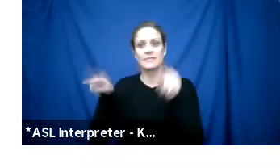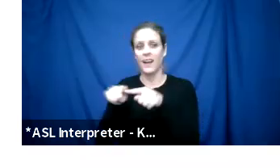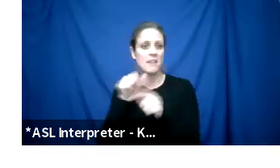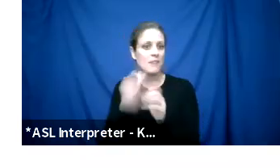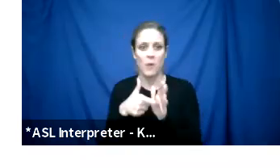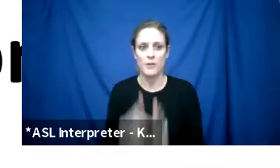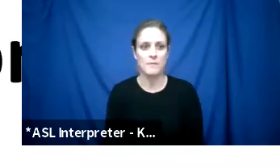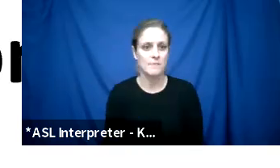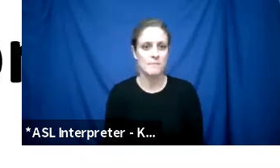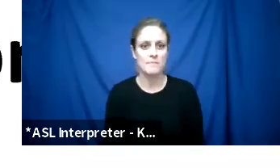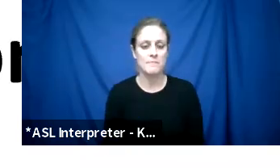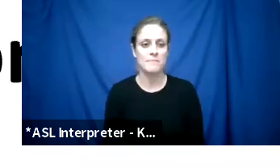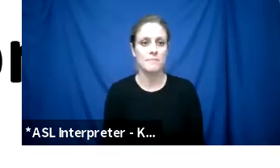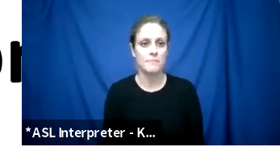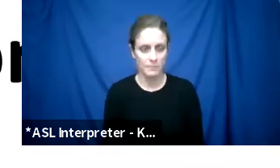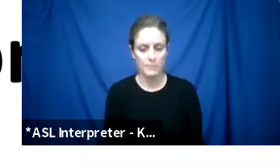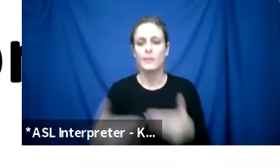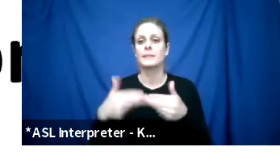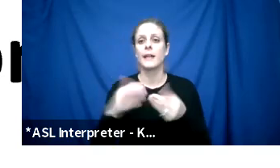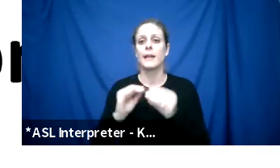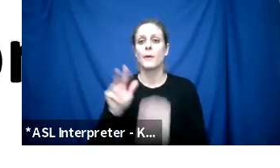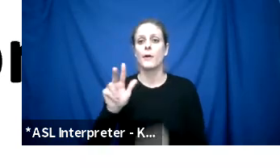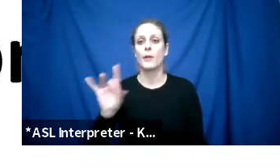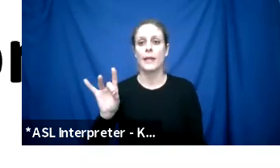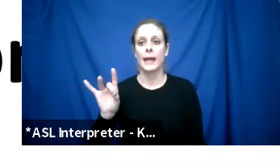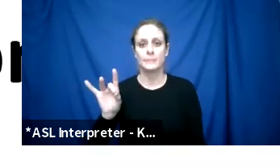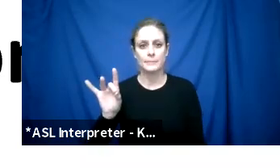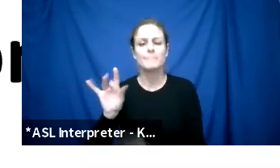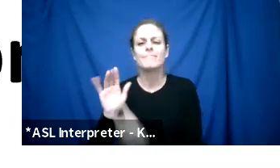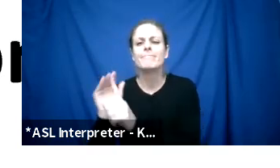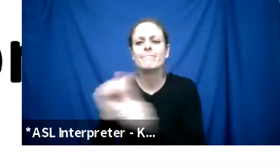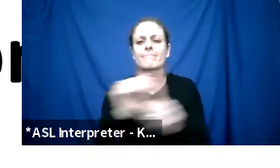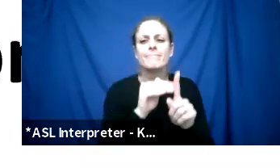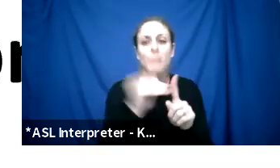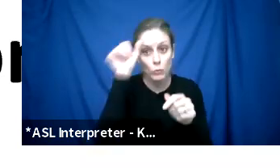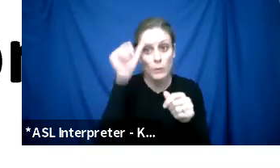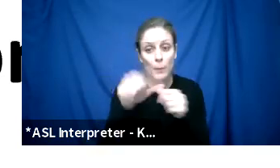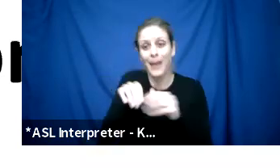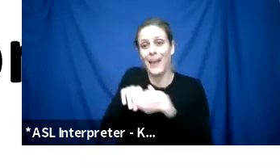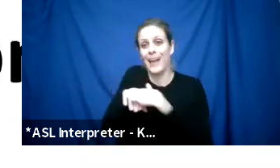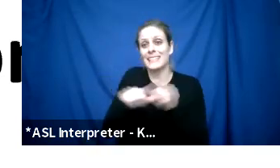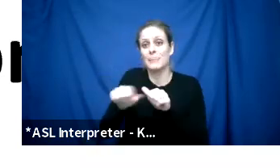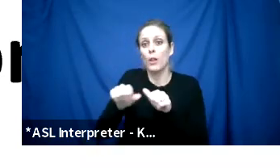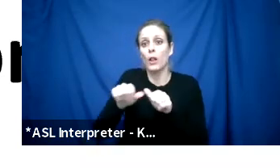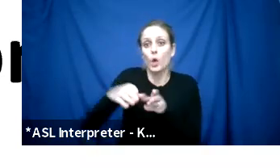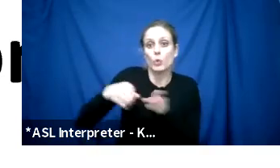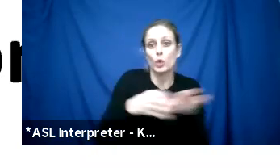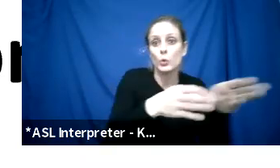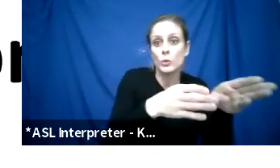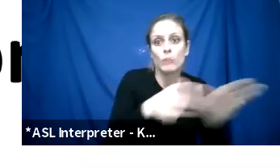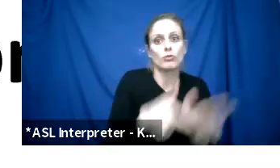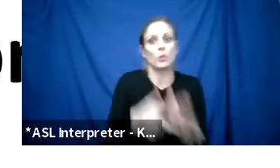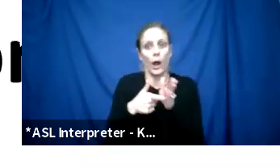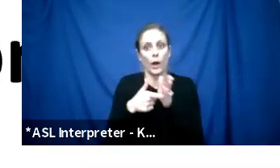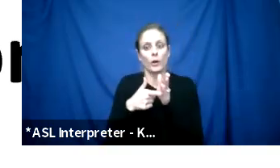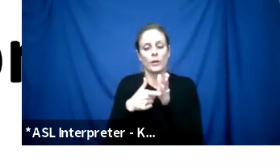slide, slide number 38. I wanted to remind people that, remember, an accessible route is required to any of those parking meters or